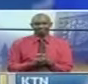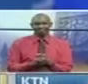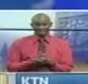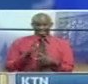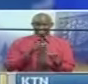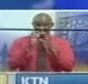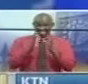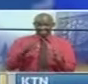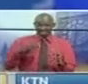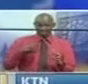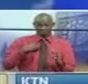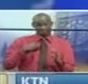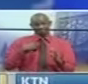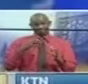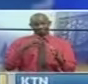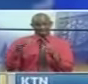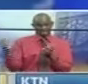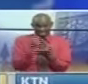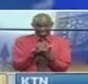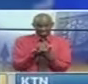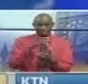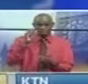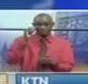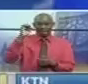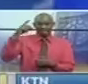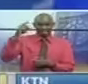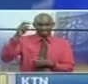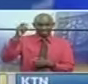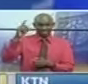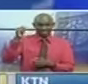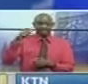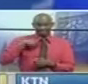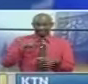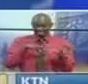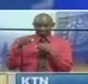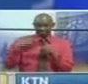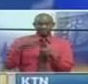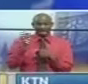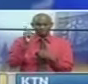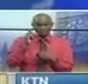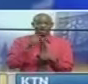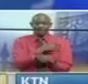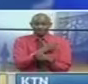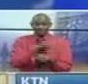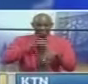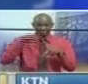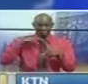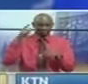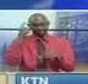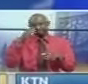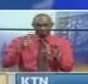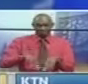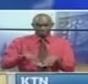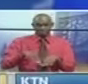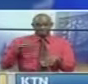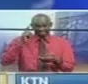The Director of Immigration, Jane Waikenda, has just left the Nairobi hospital where she had been taken after she collapsed just